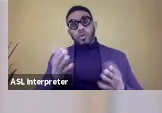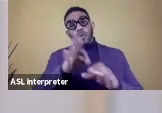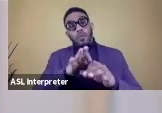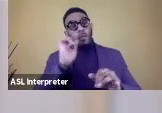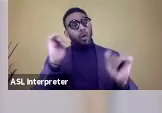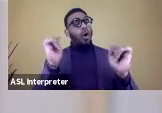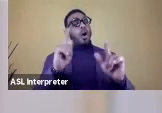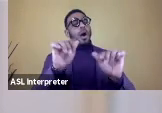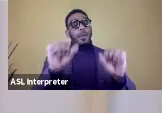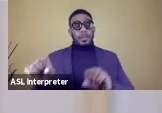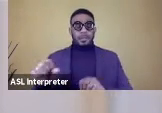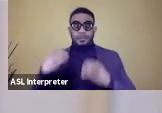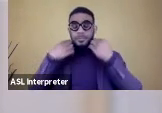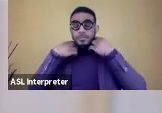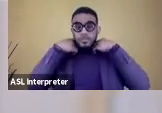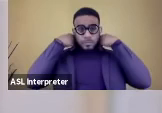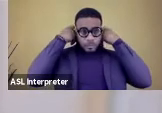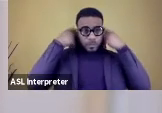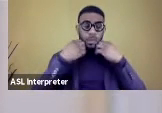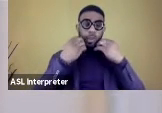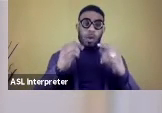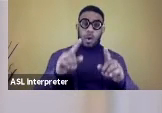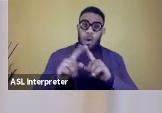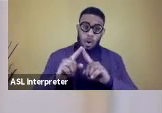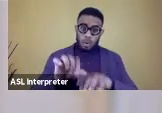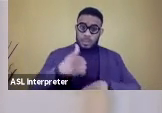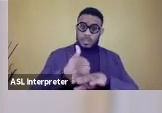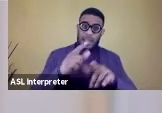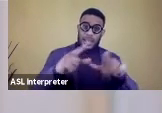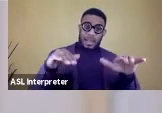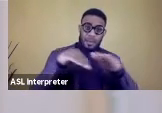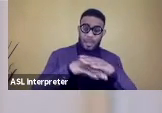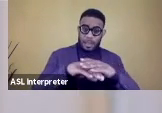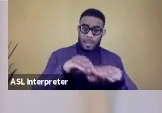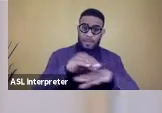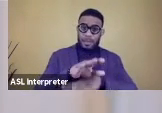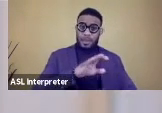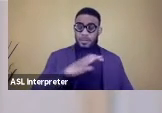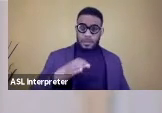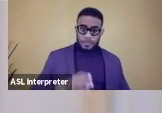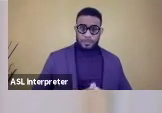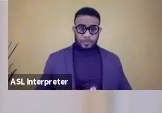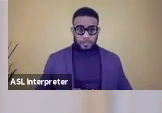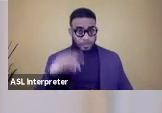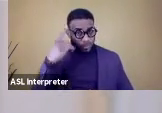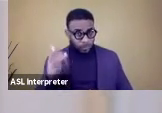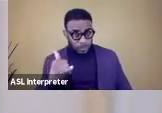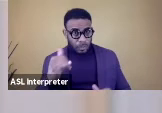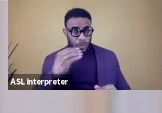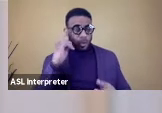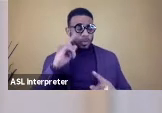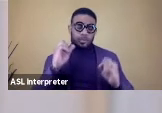of all abilities. We also convened a Language Access Advisory Committee. California is home to